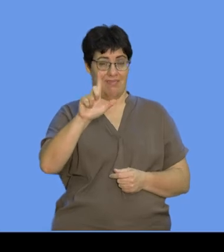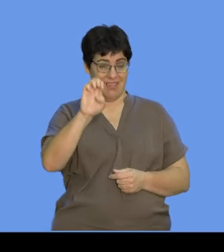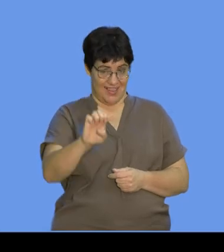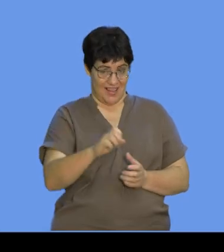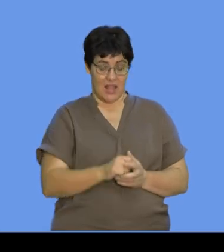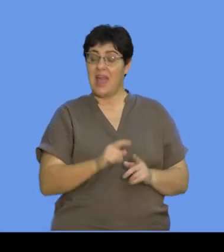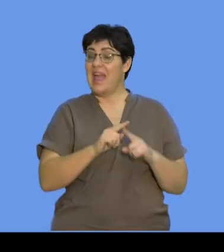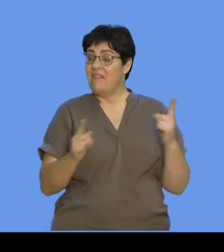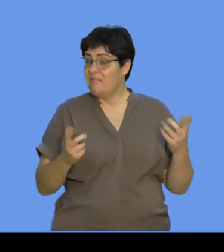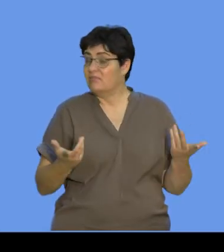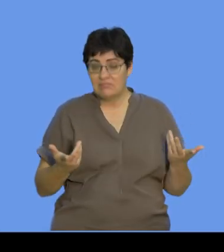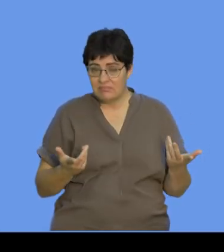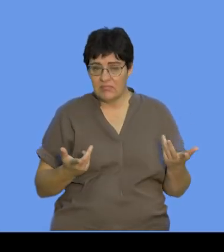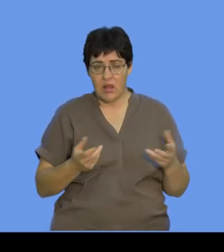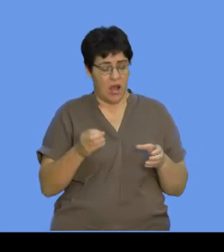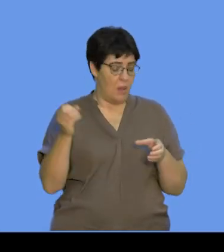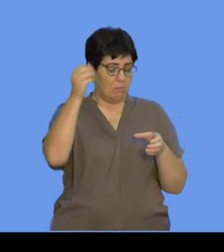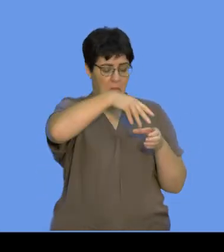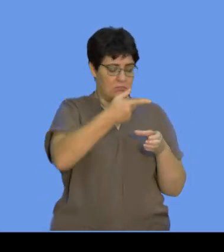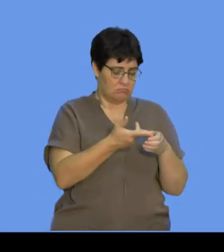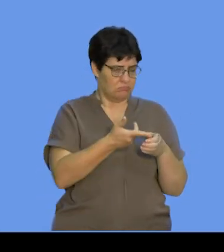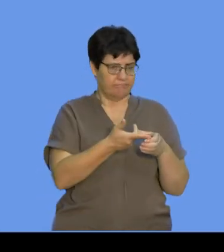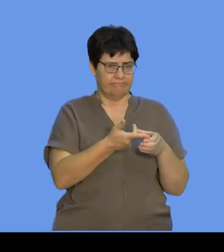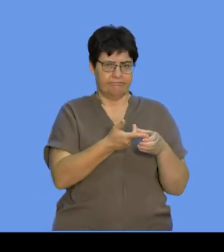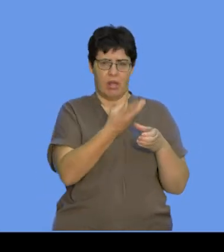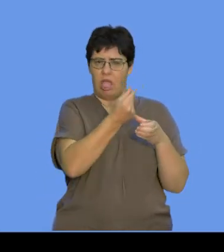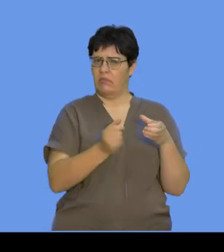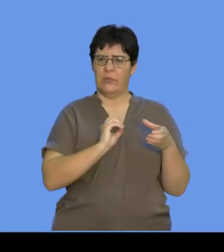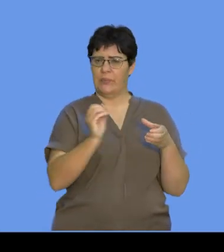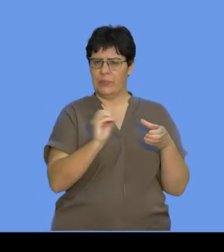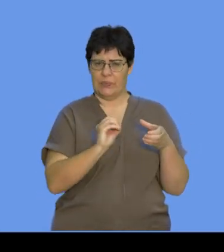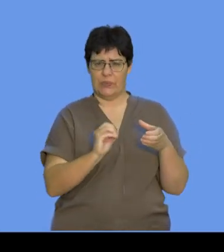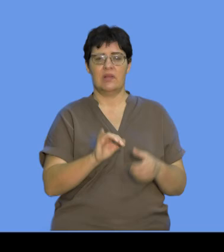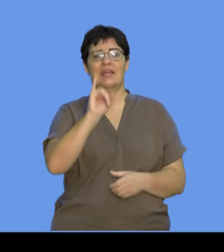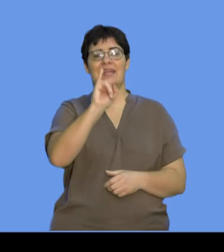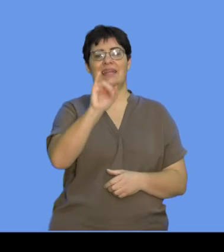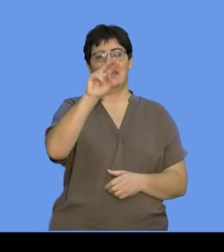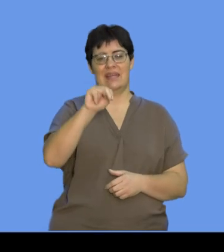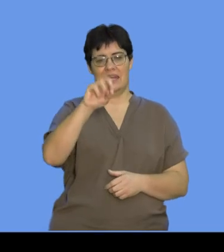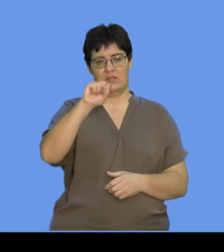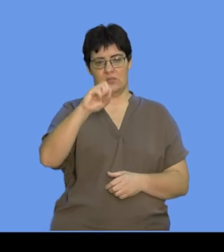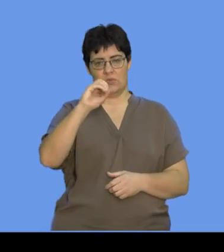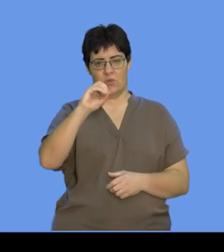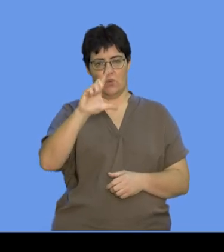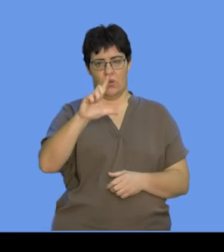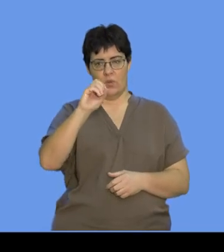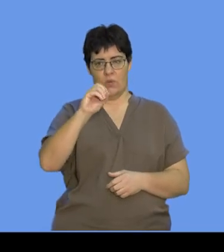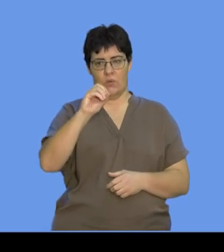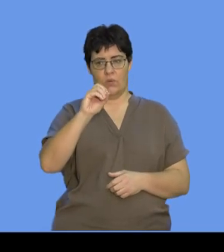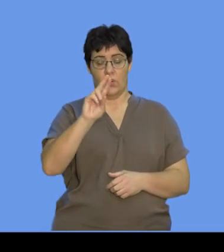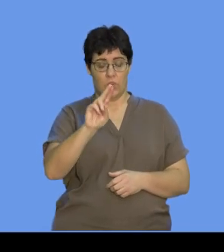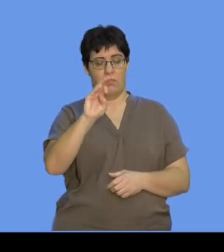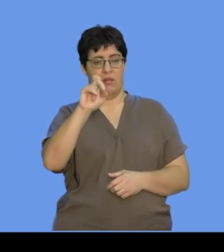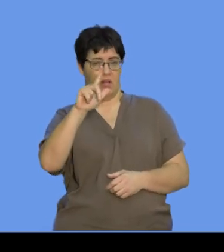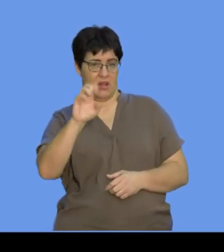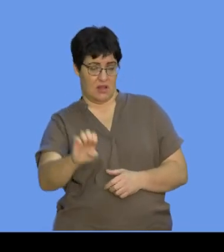if the opposite happens to a smaller extent or not dissolving at all, then we'll describe that substance as insoluble.